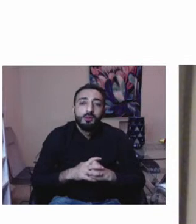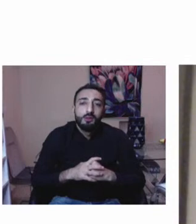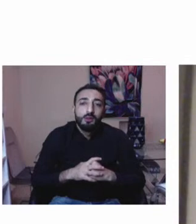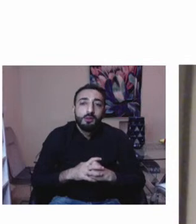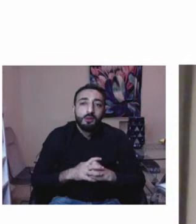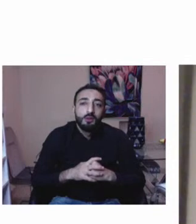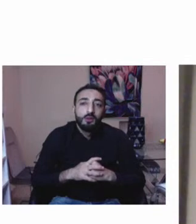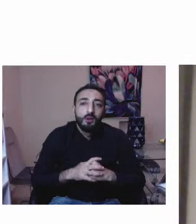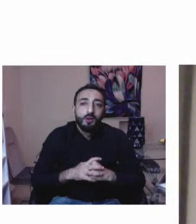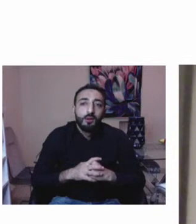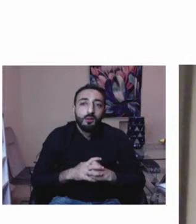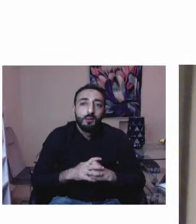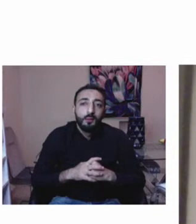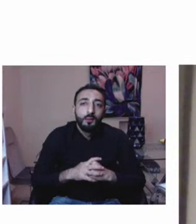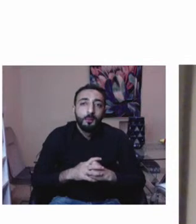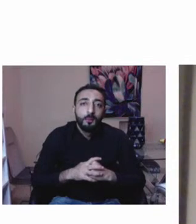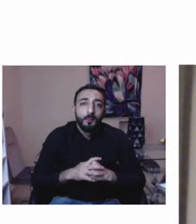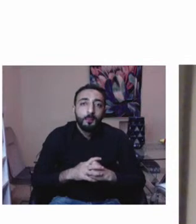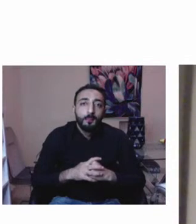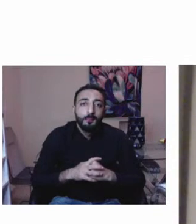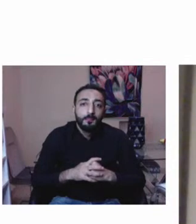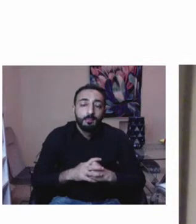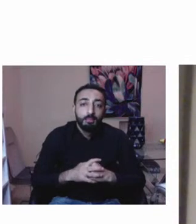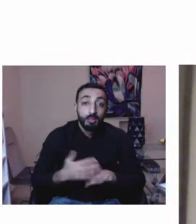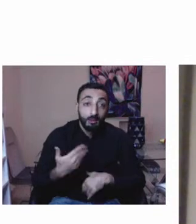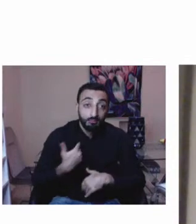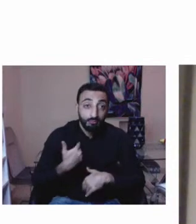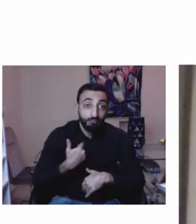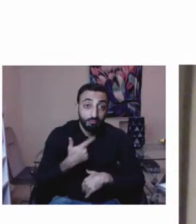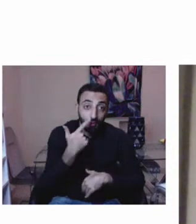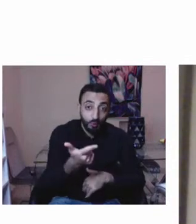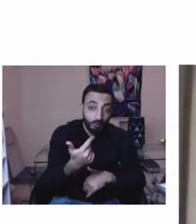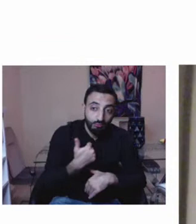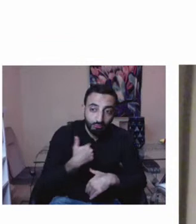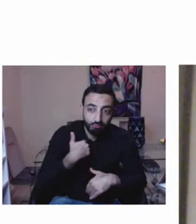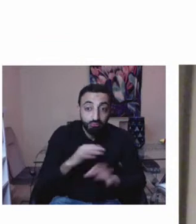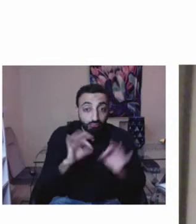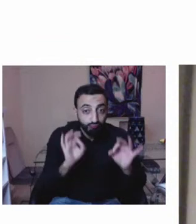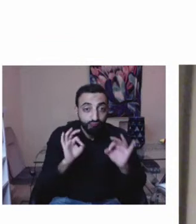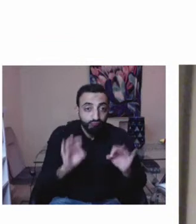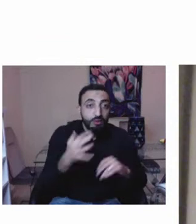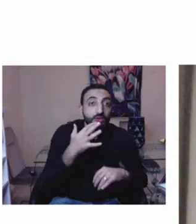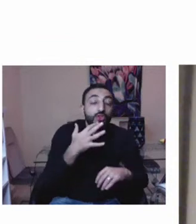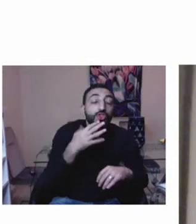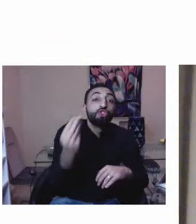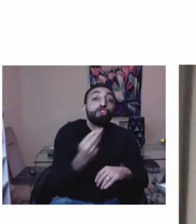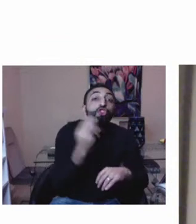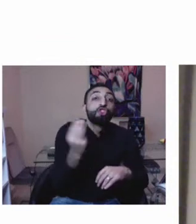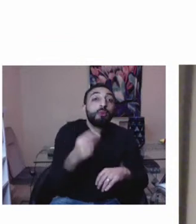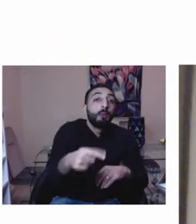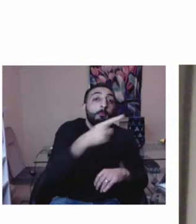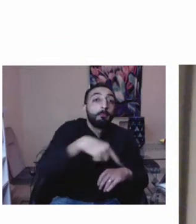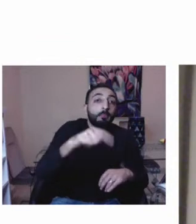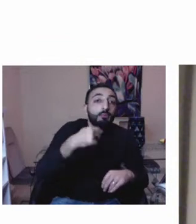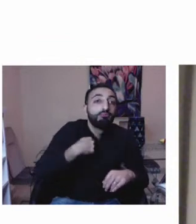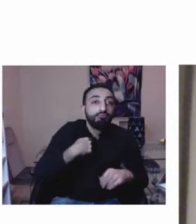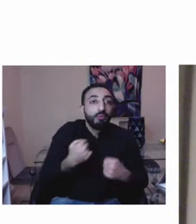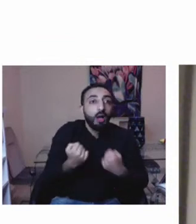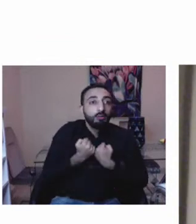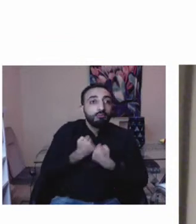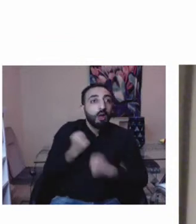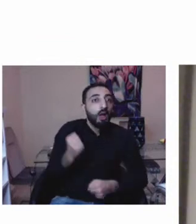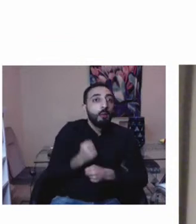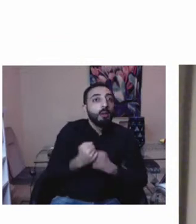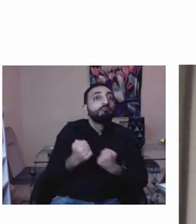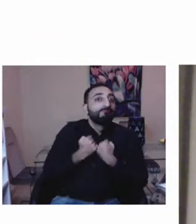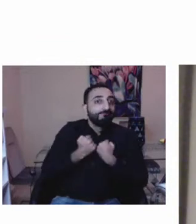young people. For us at the Building Blocks for Peace Foundation, the small grants we received from organizations like GPAC